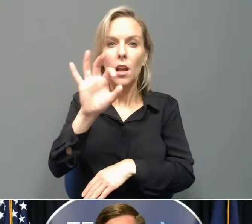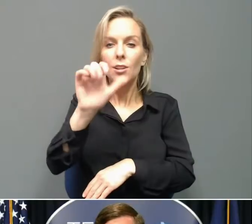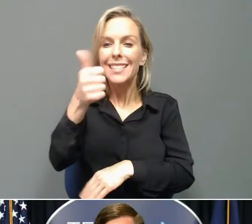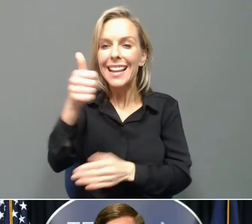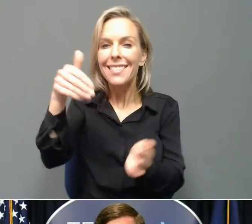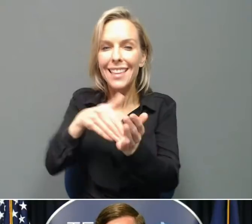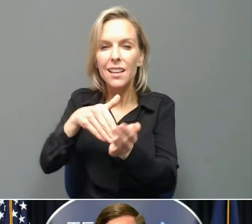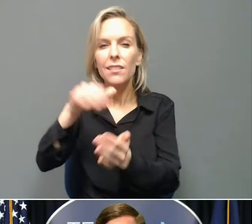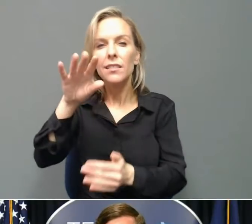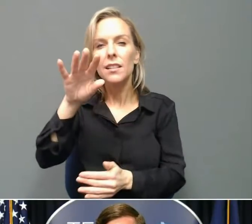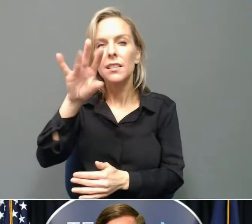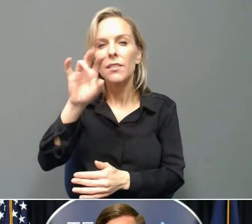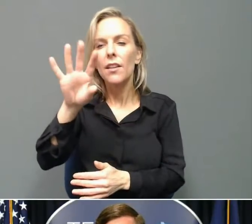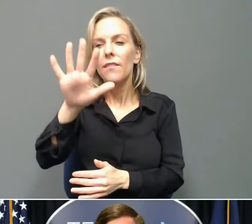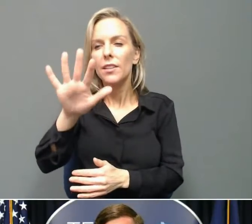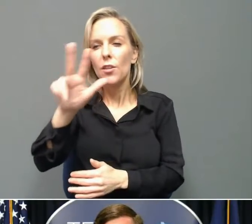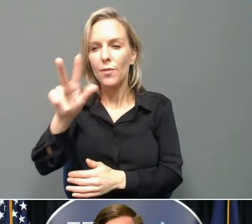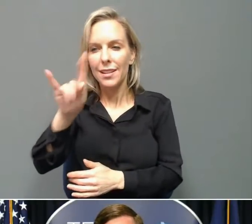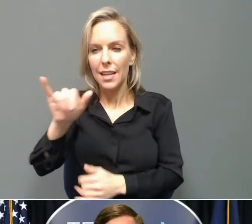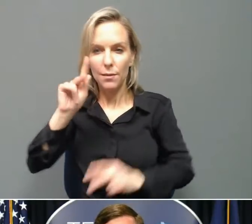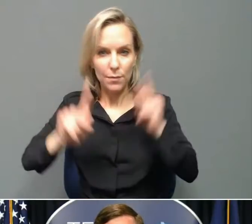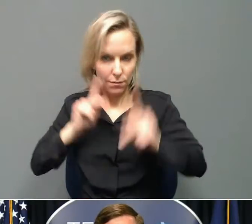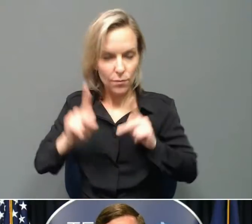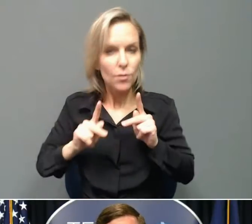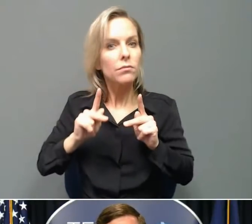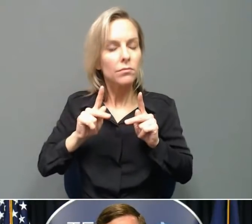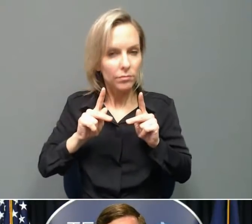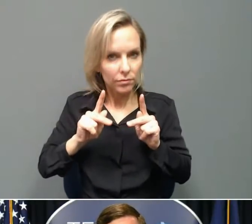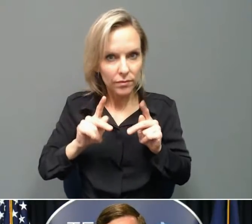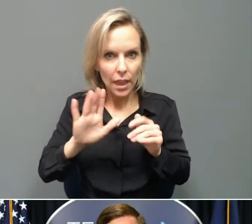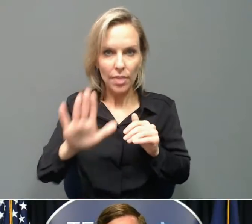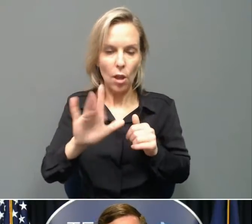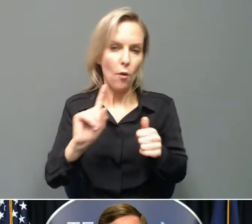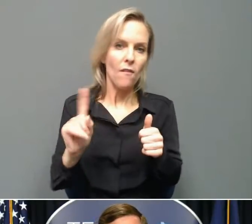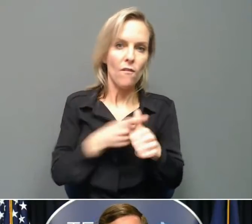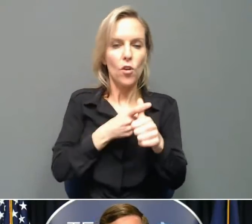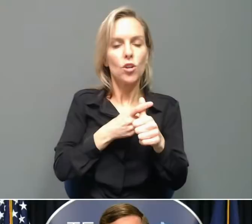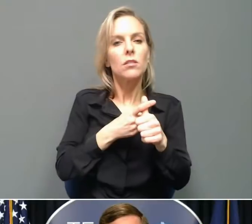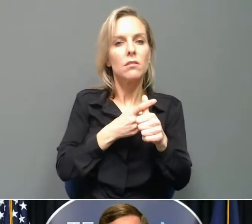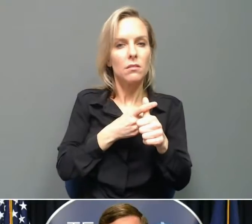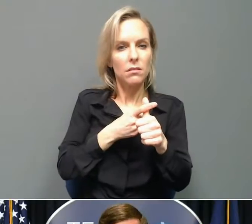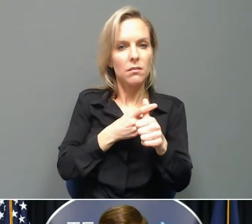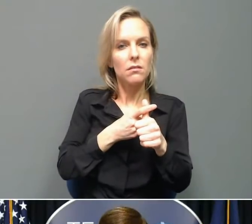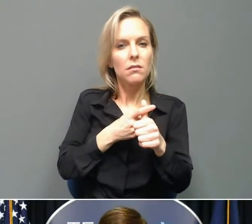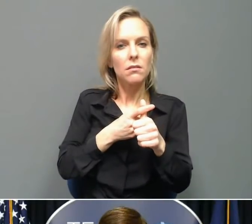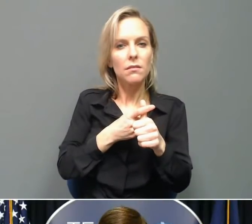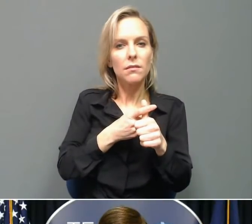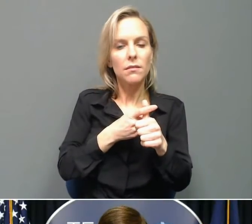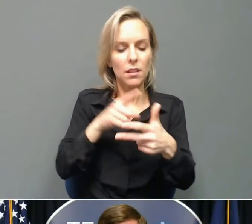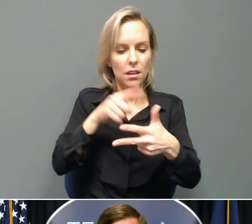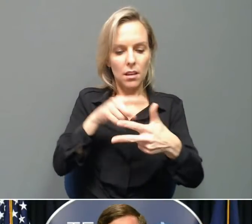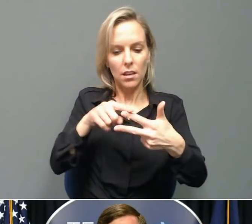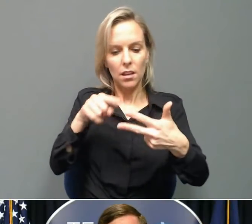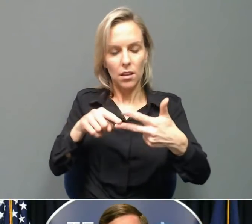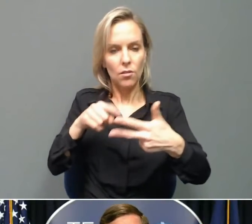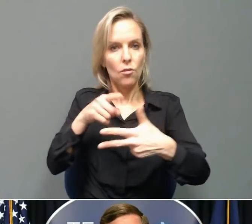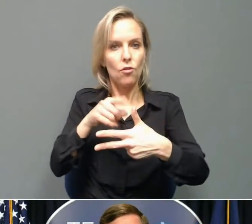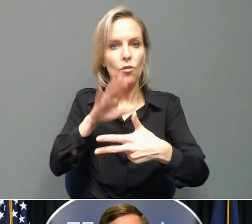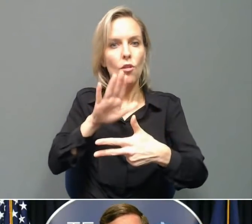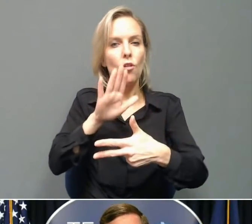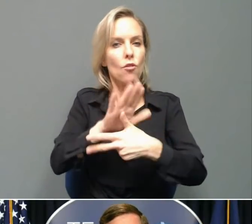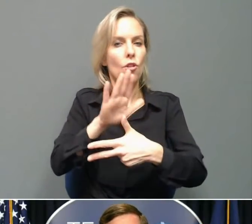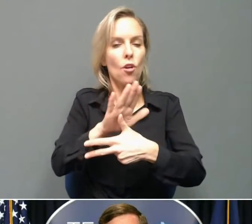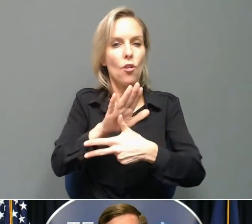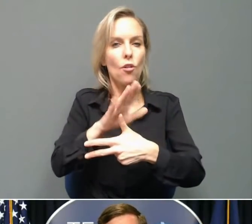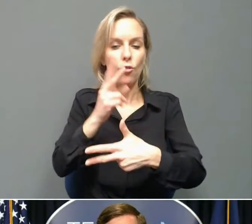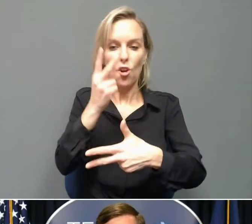910,353 Kentuckians have had at least their first dose of one of these 3 highly effective vaccines. We believe we're going